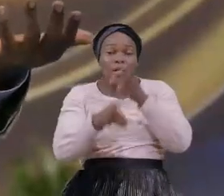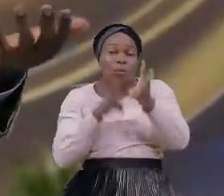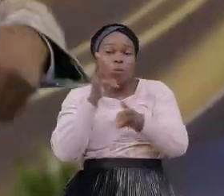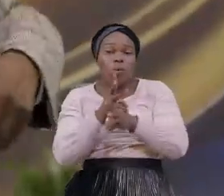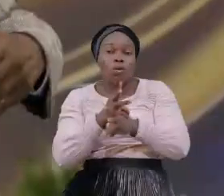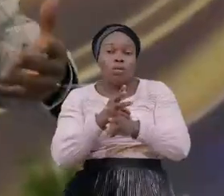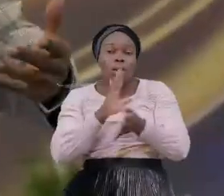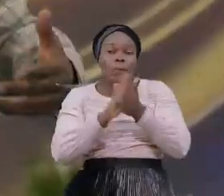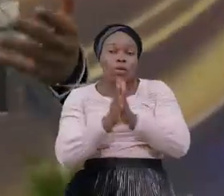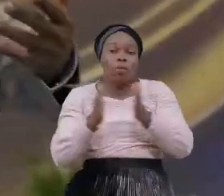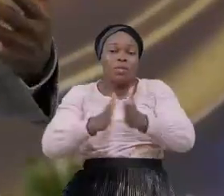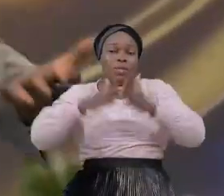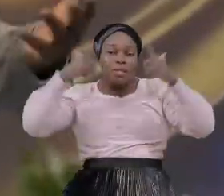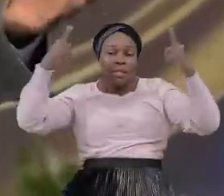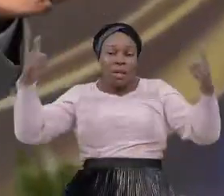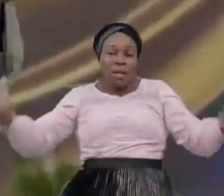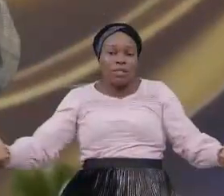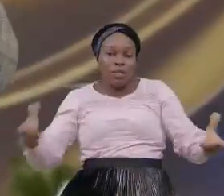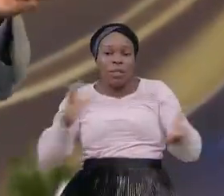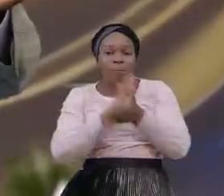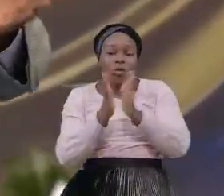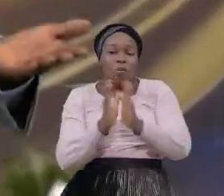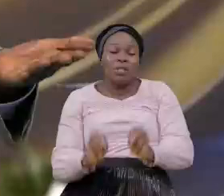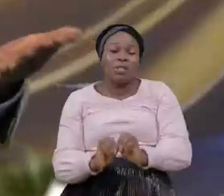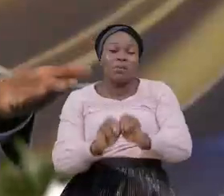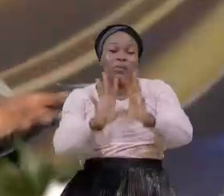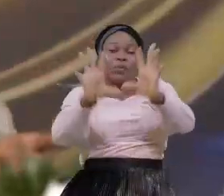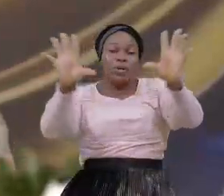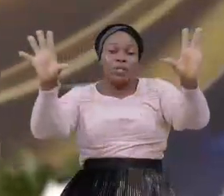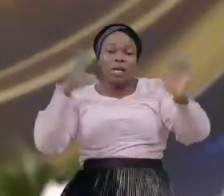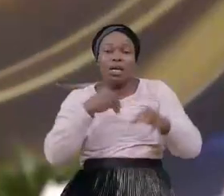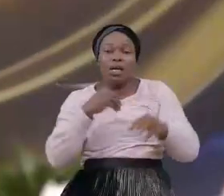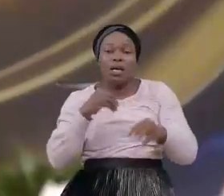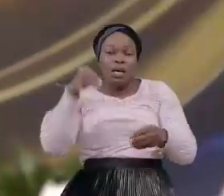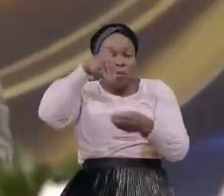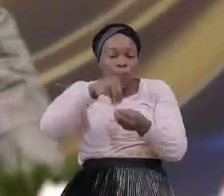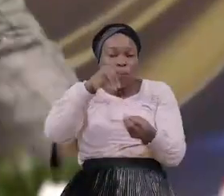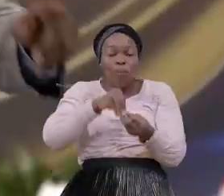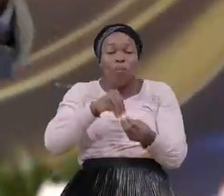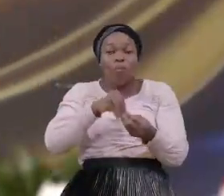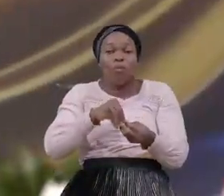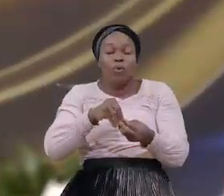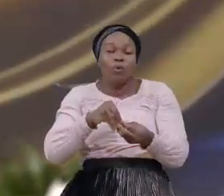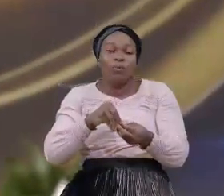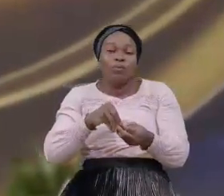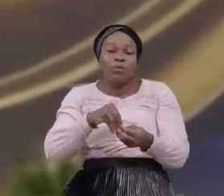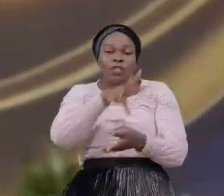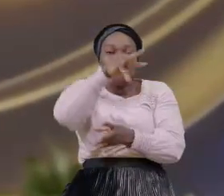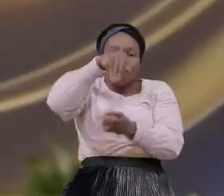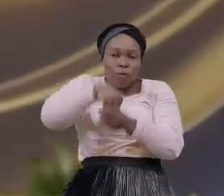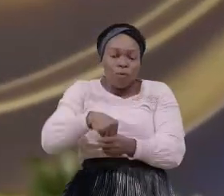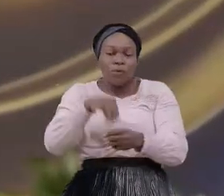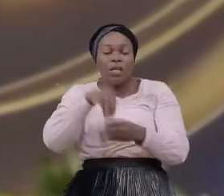brighter, and it's getting more involved in the lives of other people to make